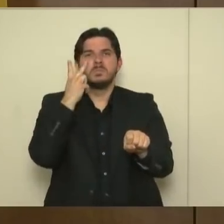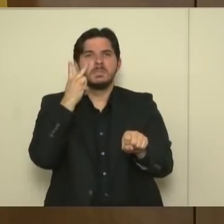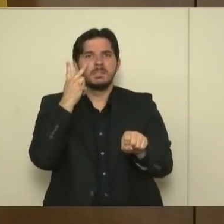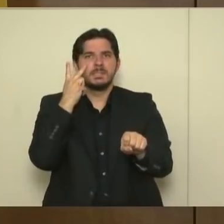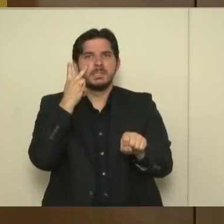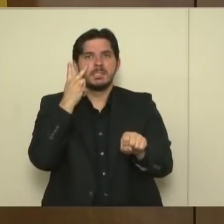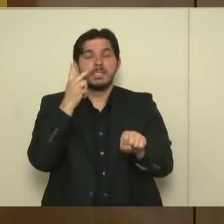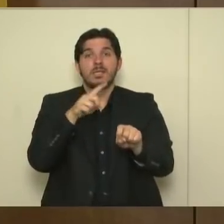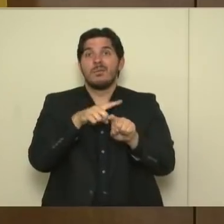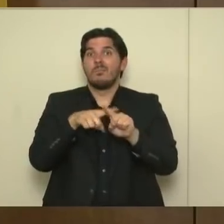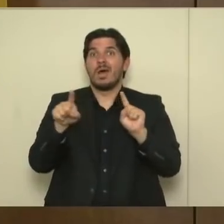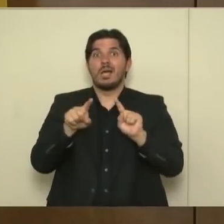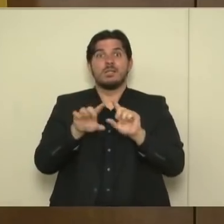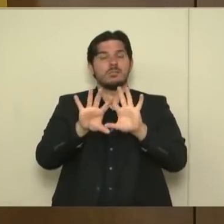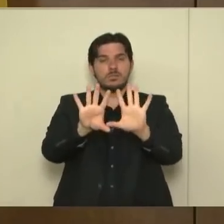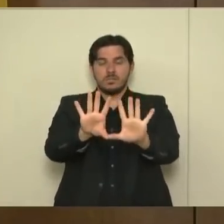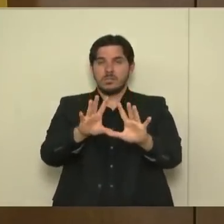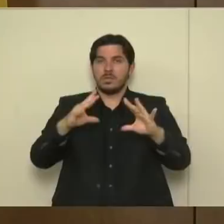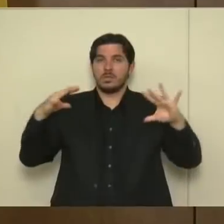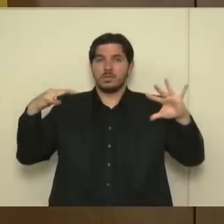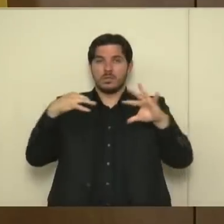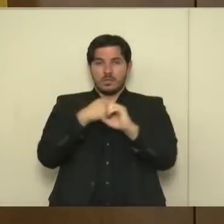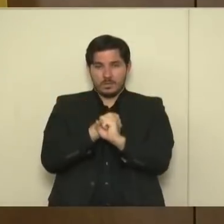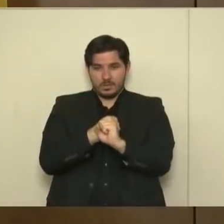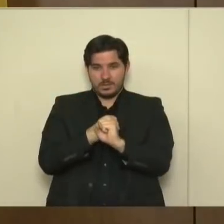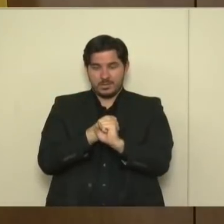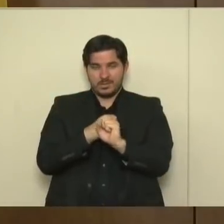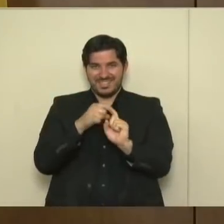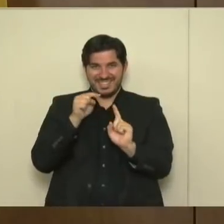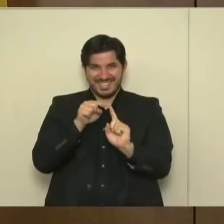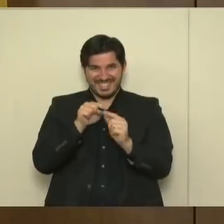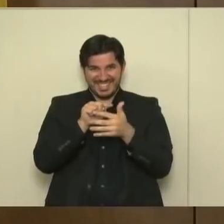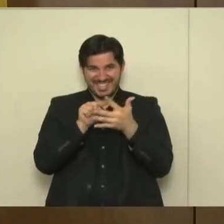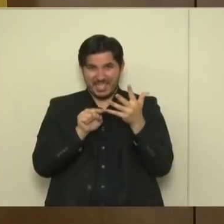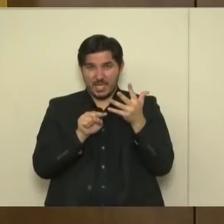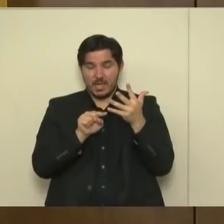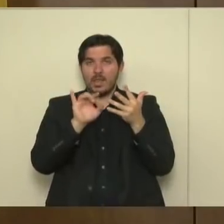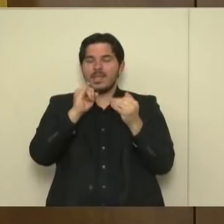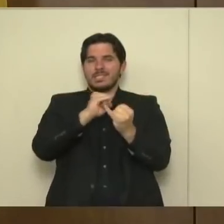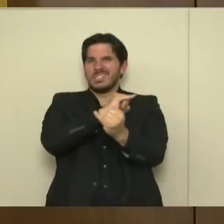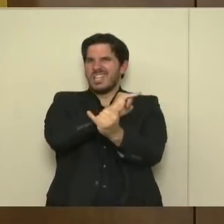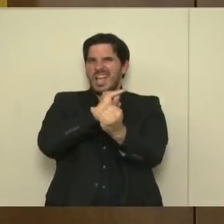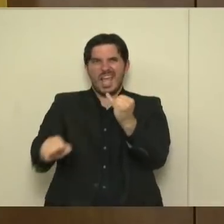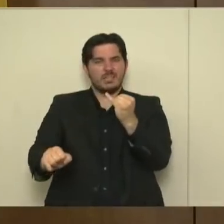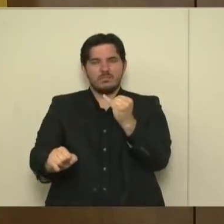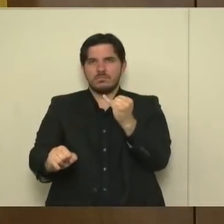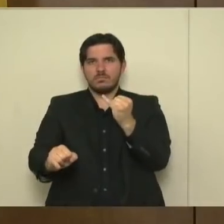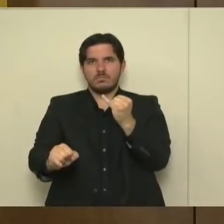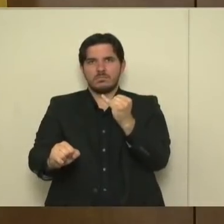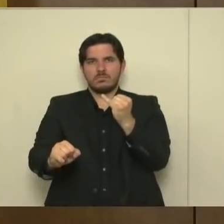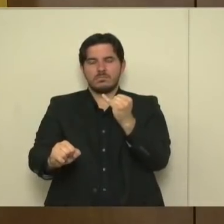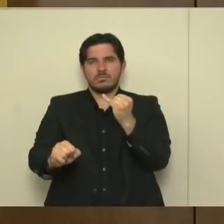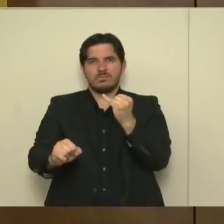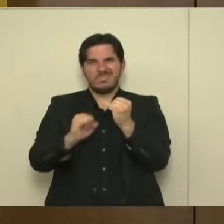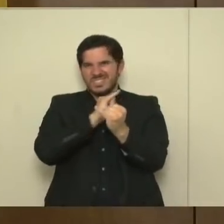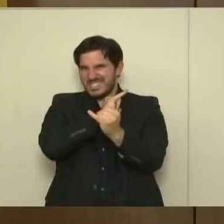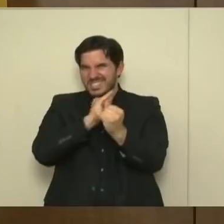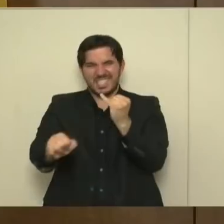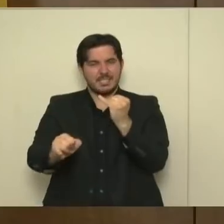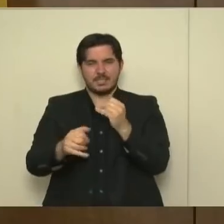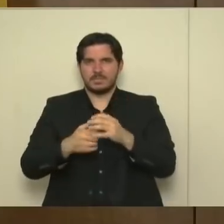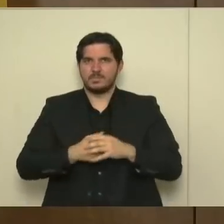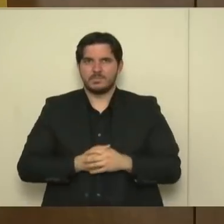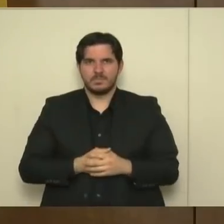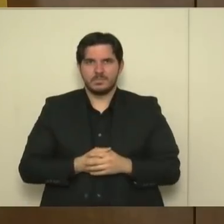large, New Mexicans should expect that those are at the end of that reopening spectrum. The things that we can continue